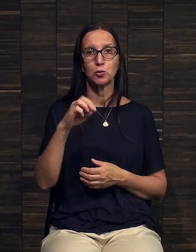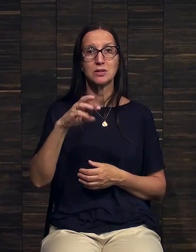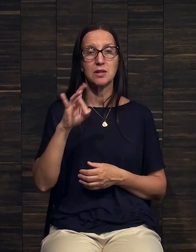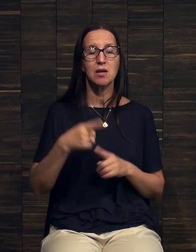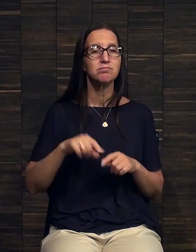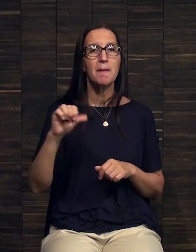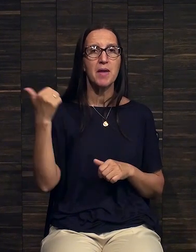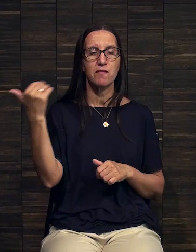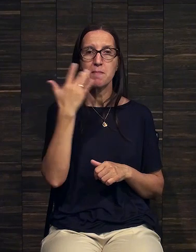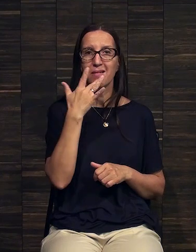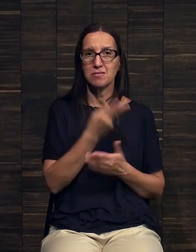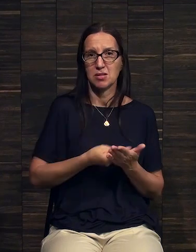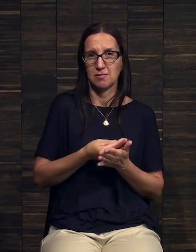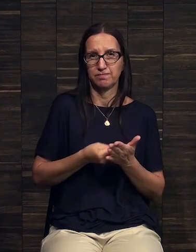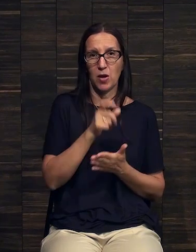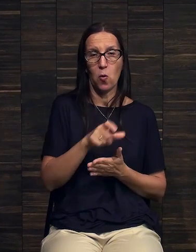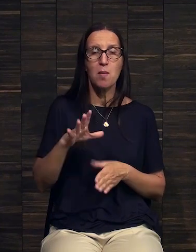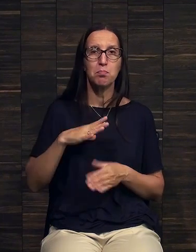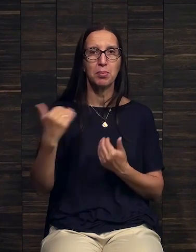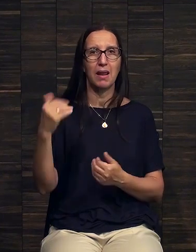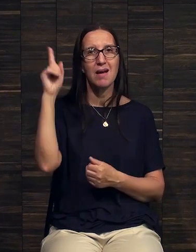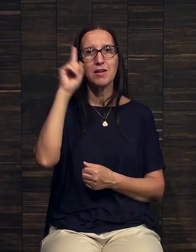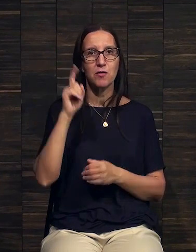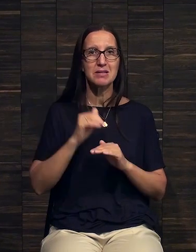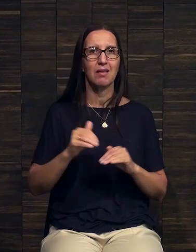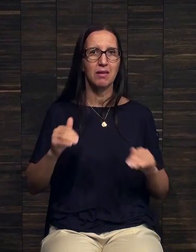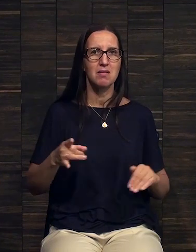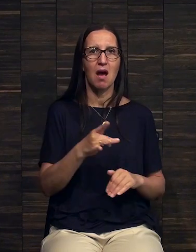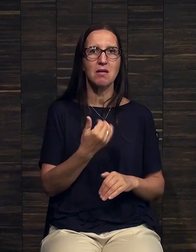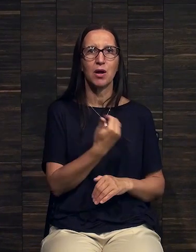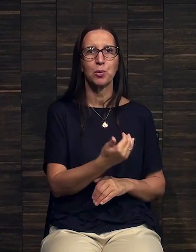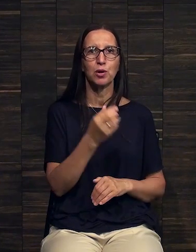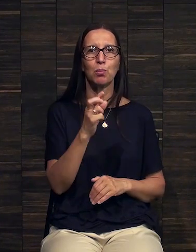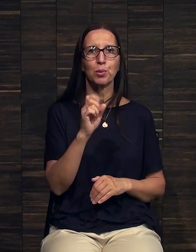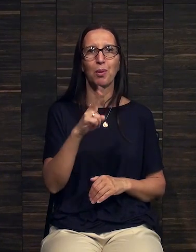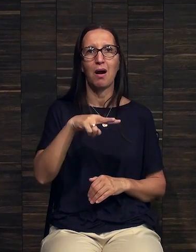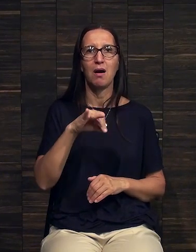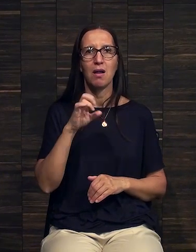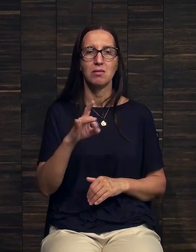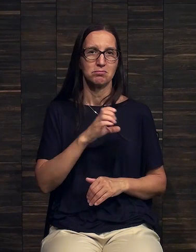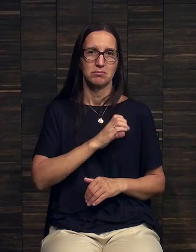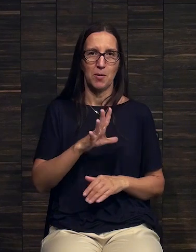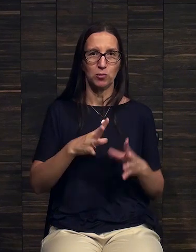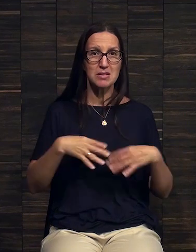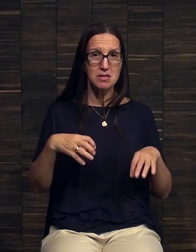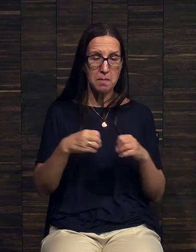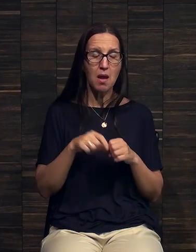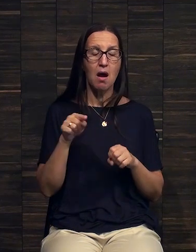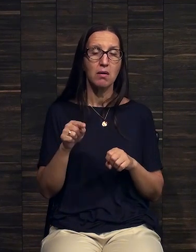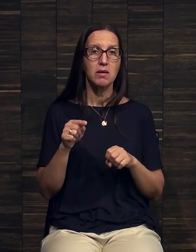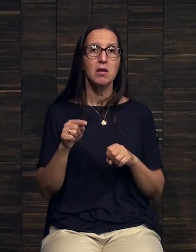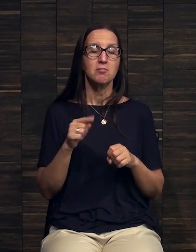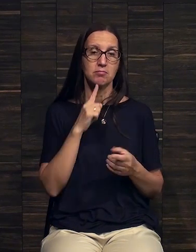of the first American cartoonists, they were Jewish kids from Brooklyn, from